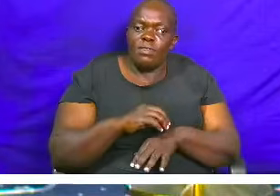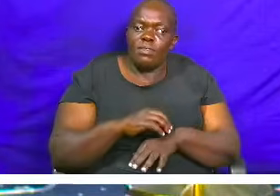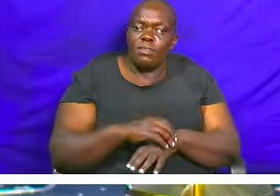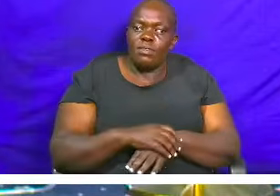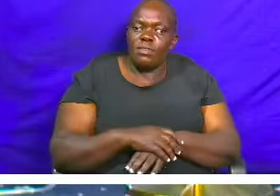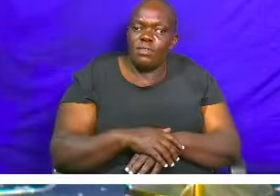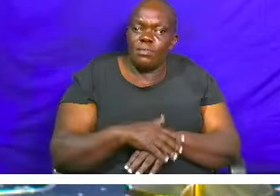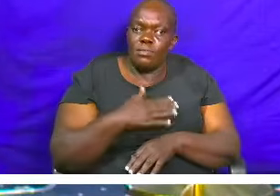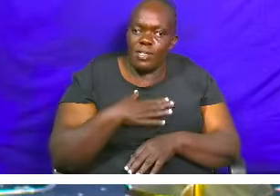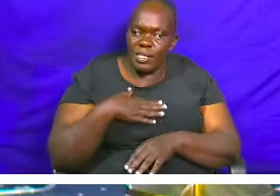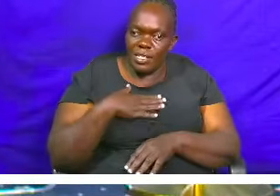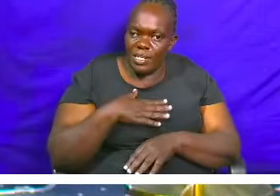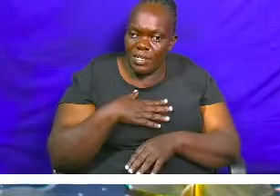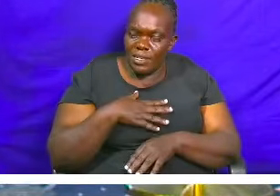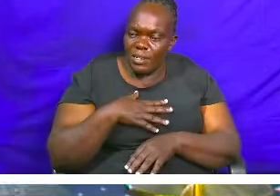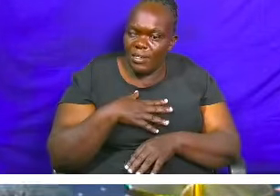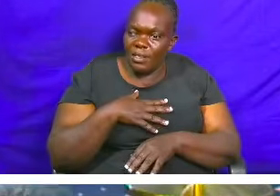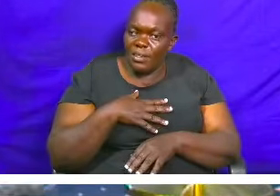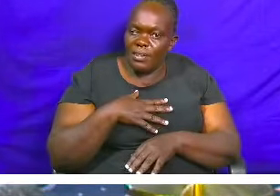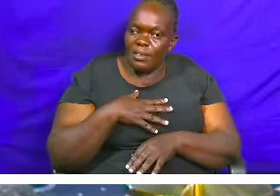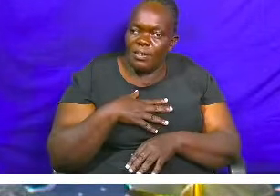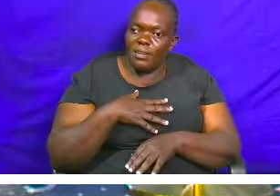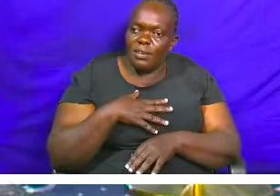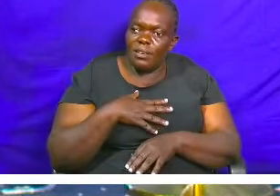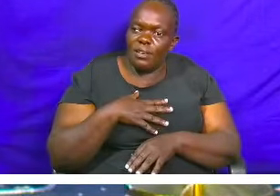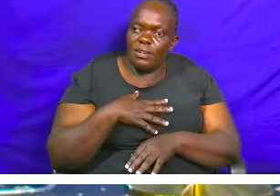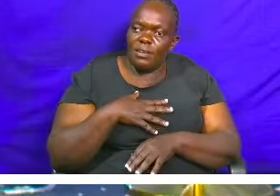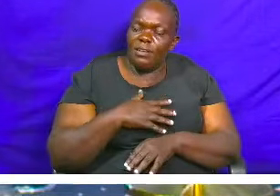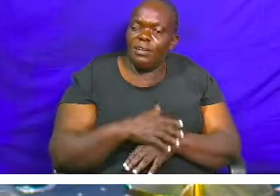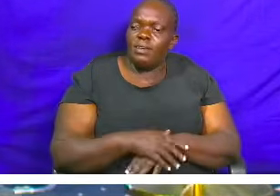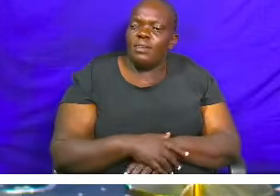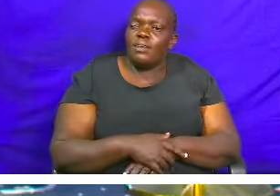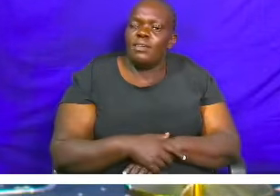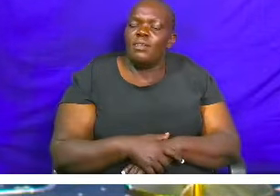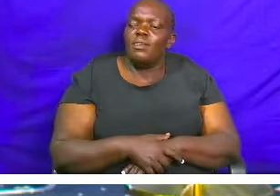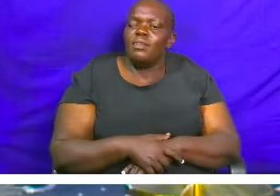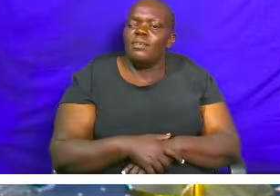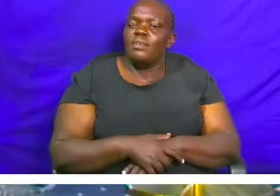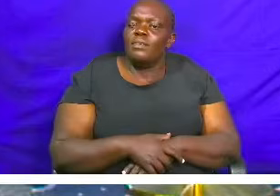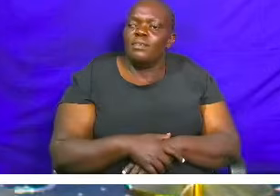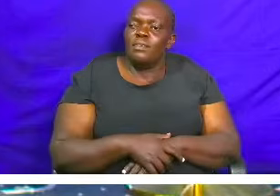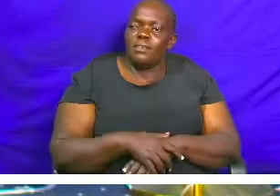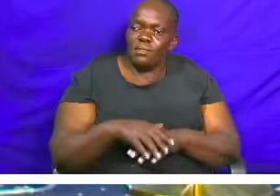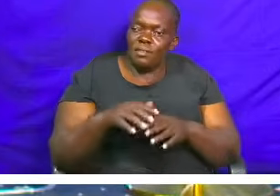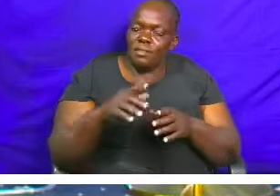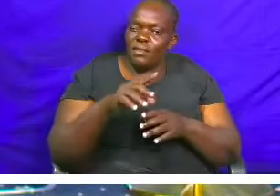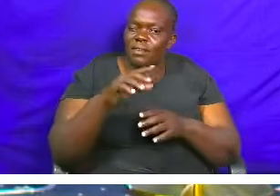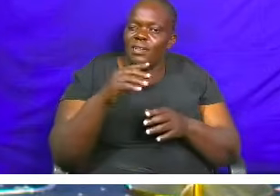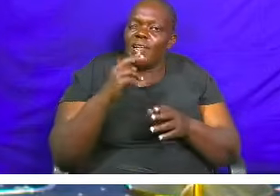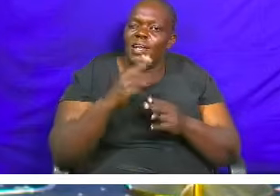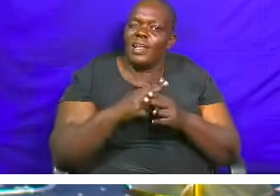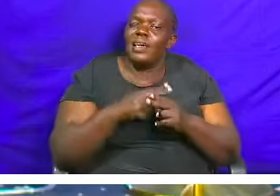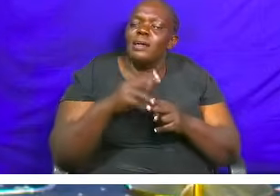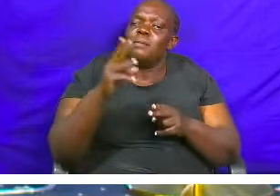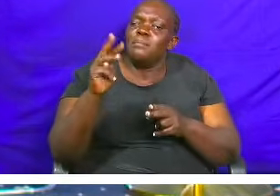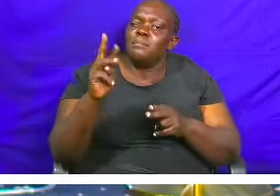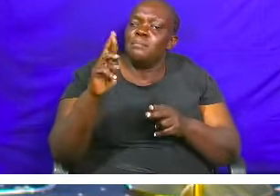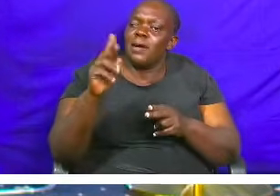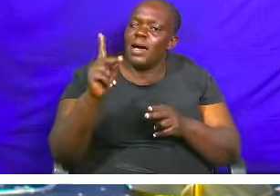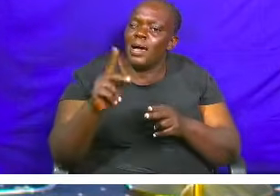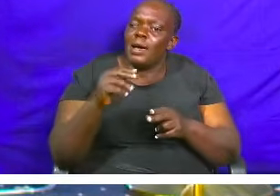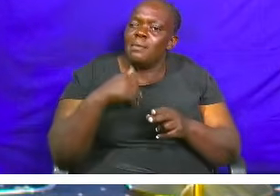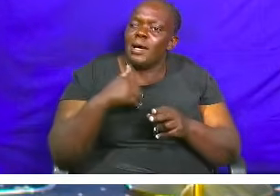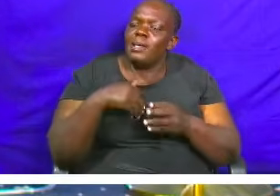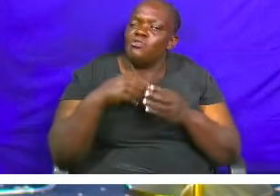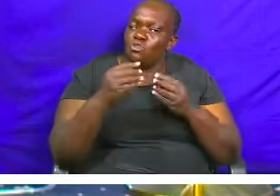Please. Time is not on side. Then we come online. Be ready online on their side. Yes, thank quickly. you so much. My name is Mark. Mine is to